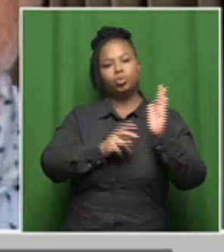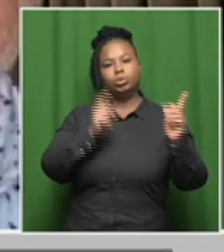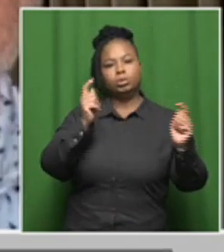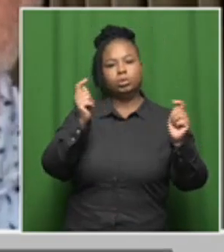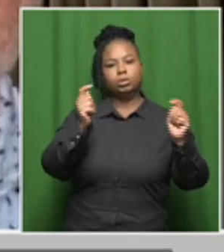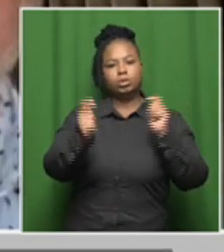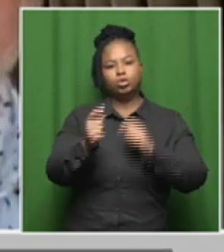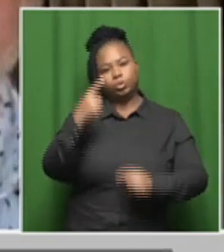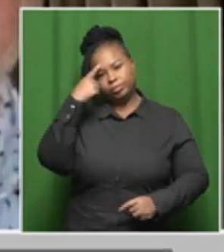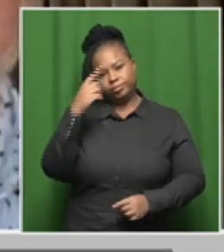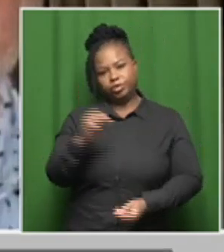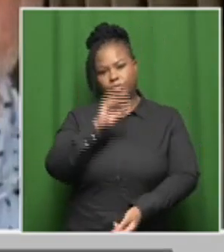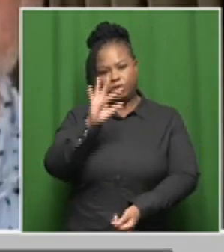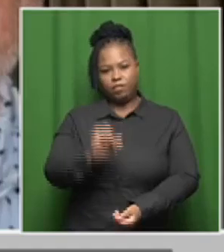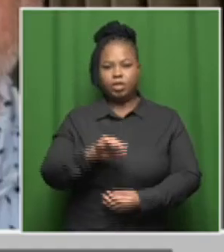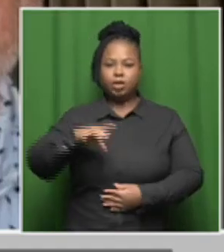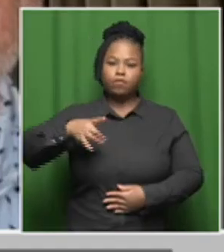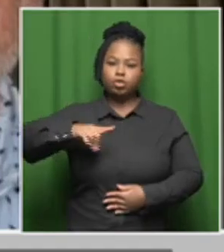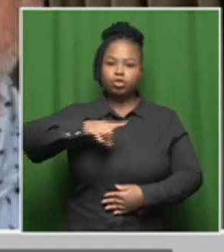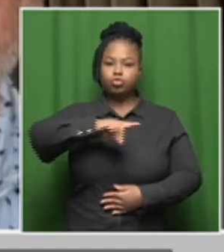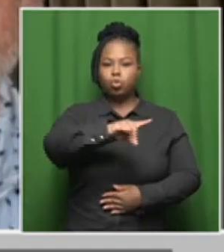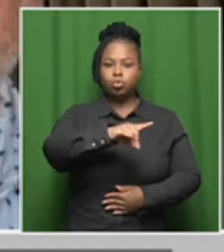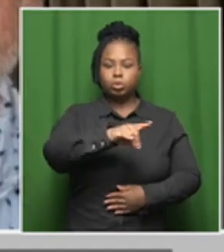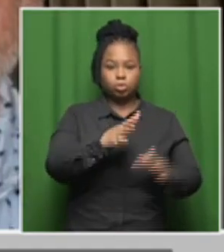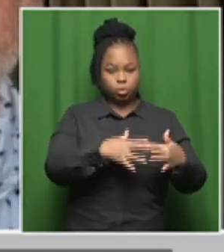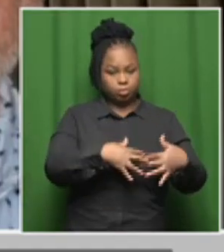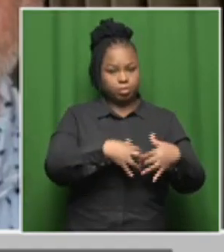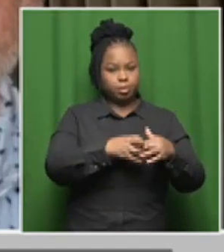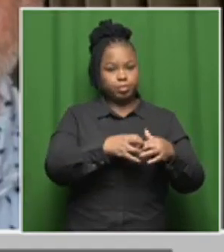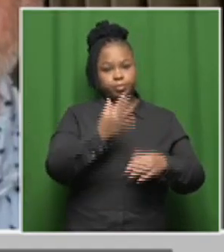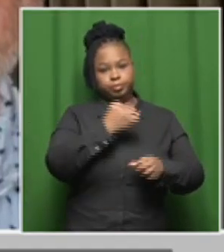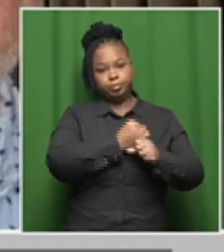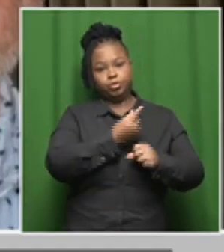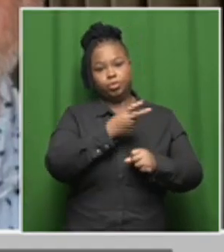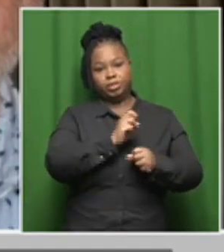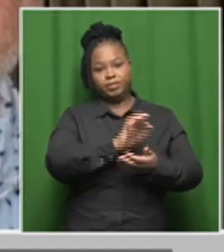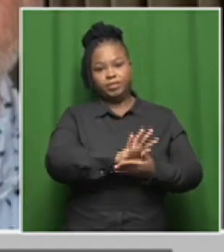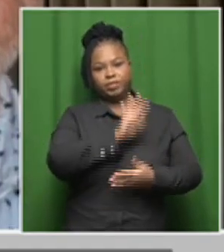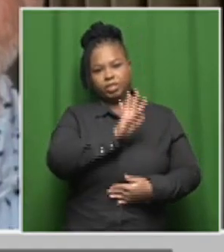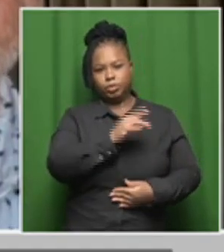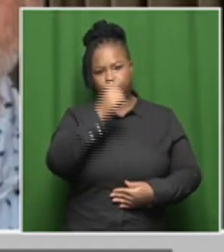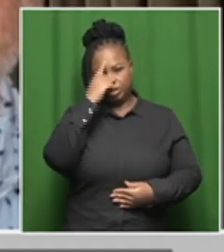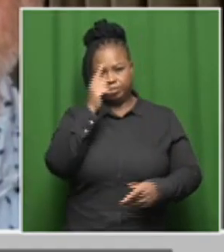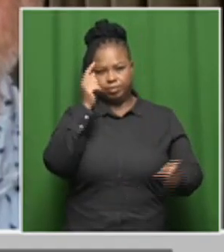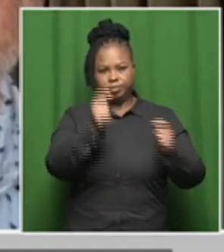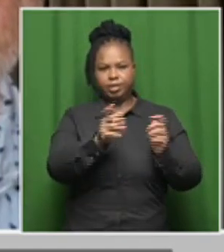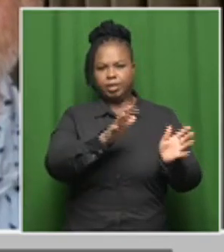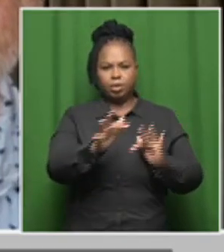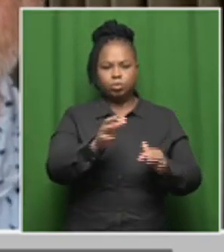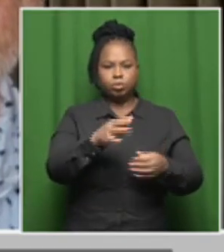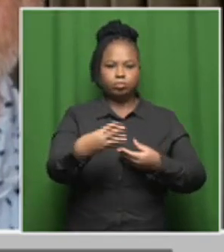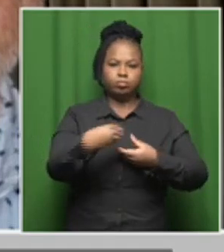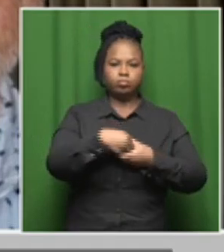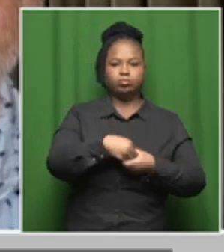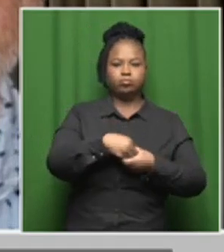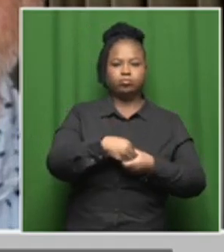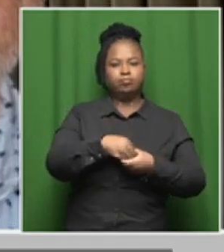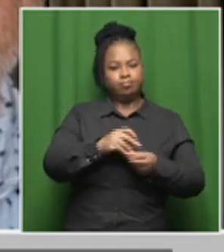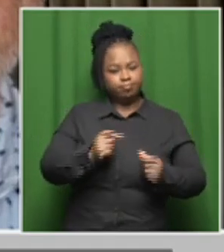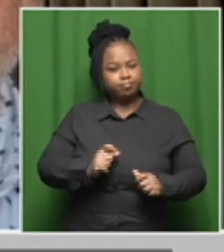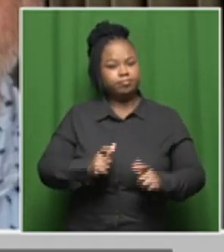how do you think South Africa's drone regulations, which were established back in 2015, should evolve to accommodate this